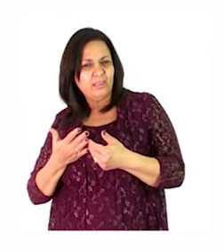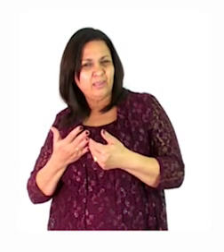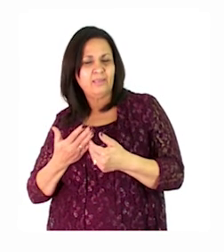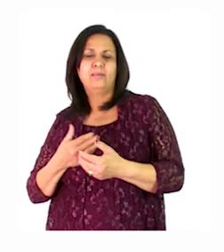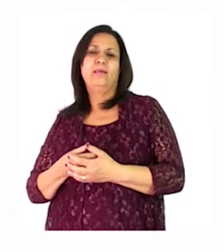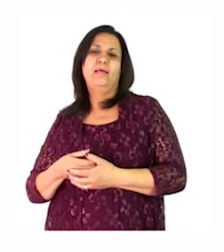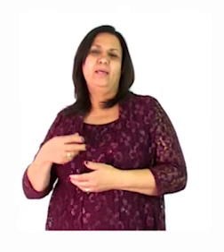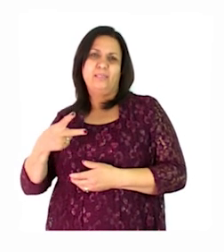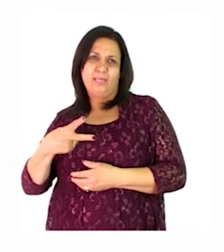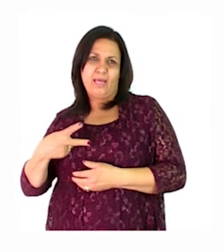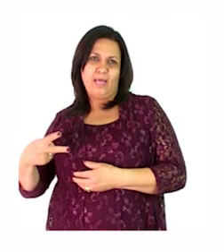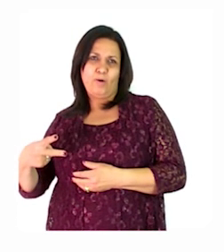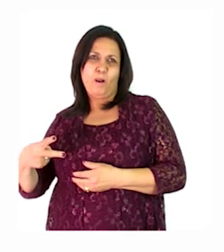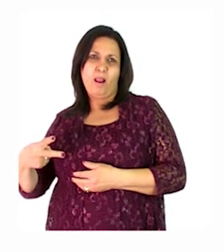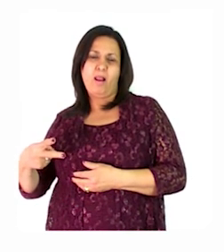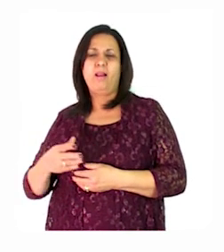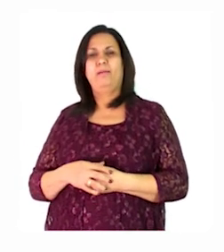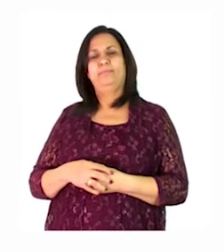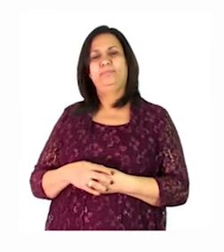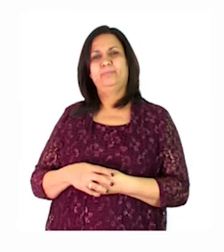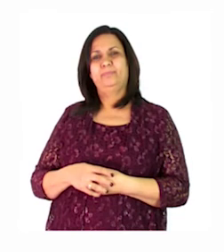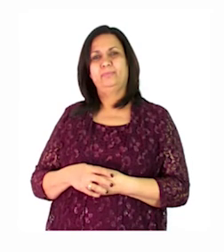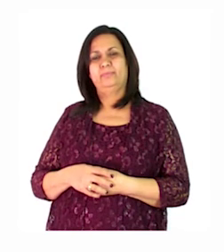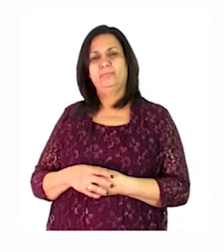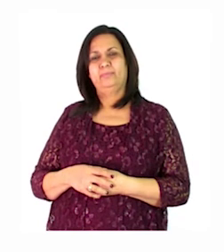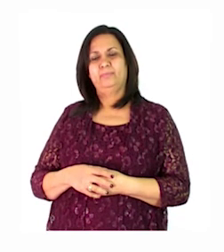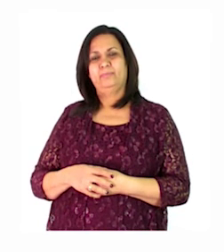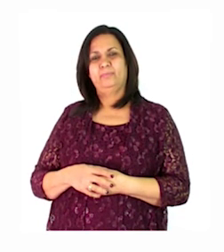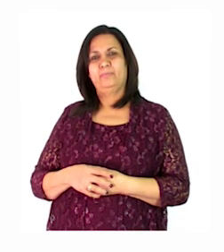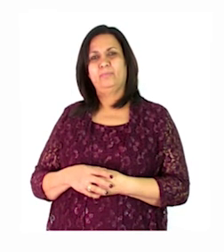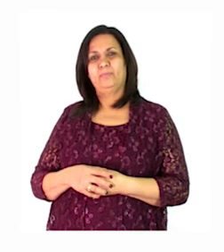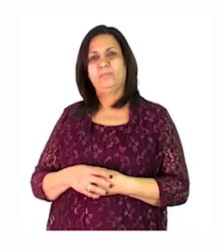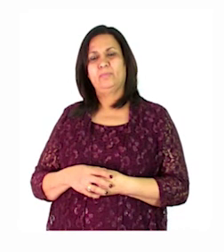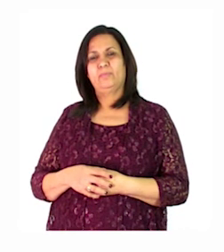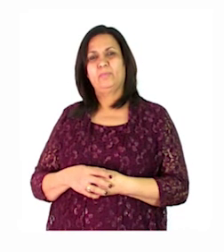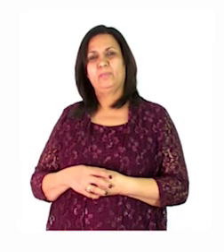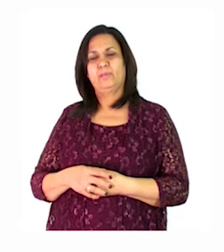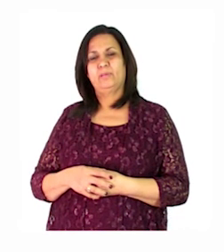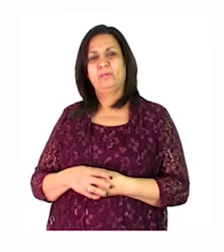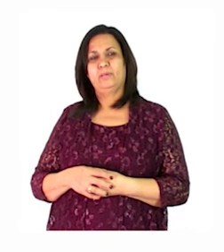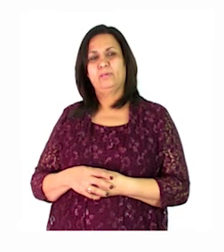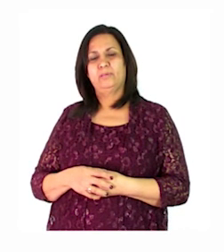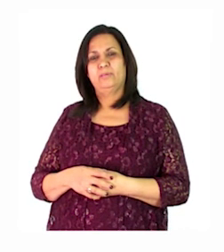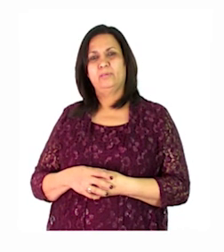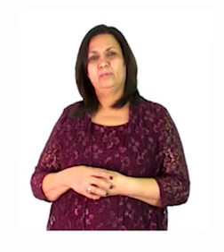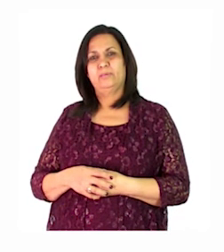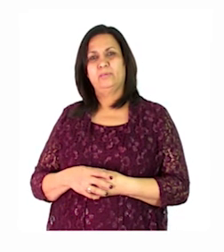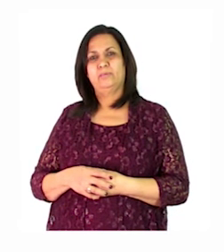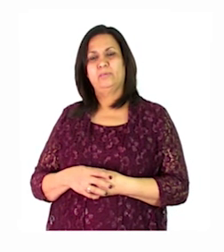our mathematics. That is an equal sign or equals